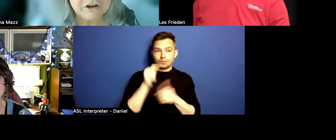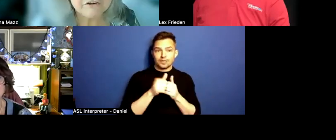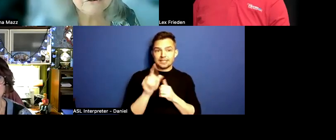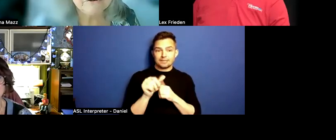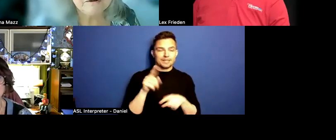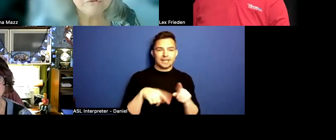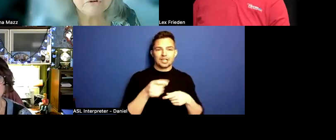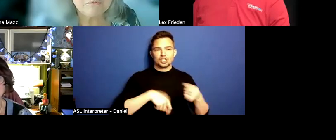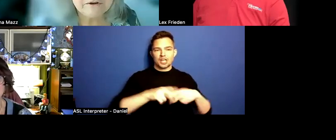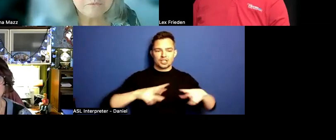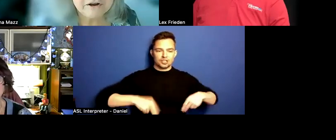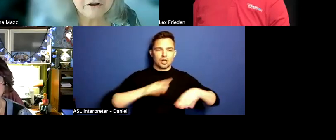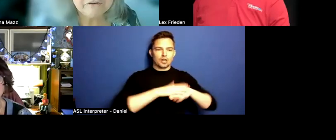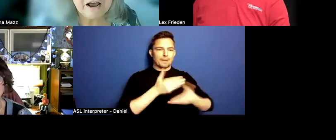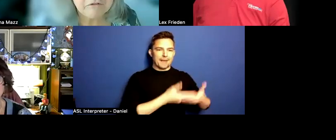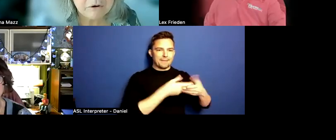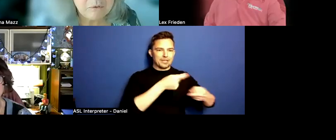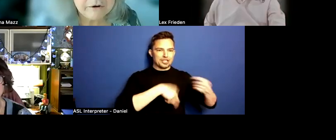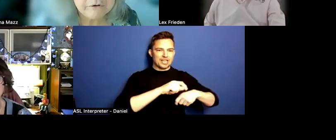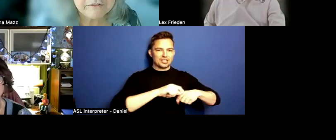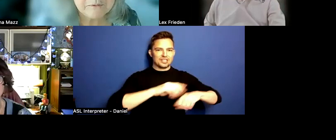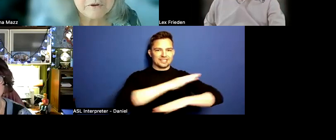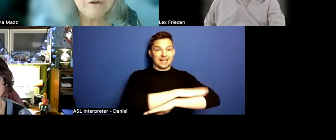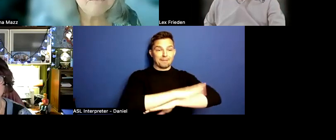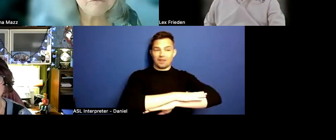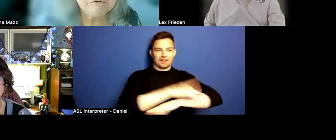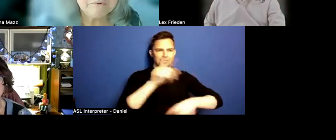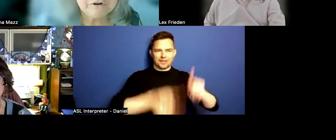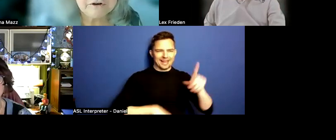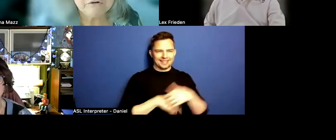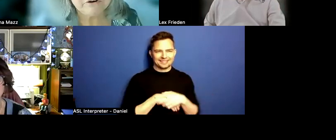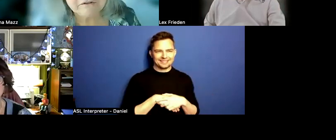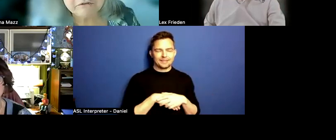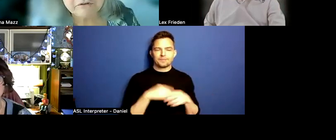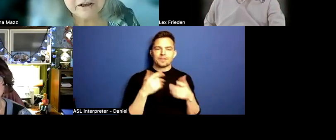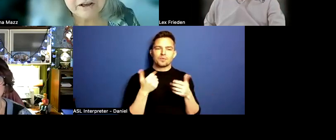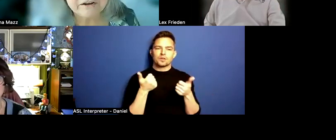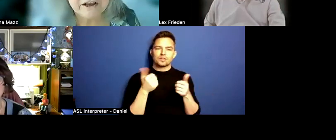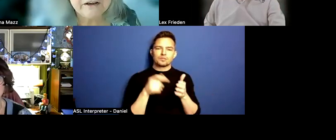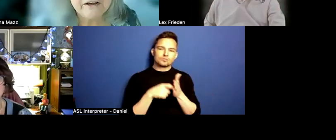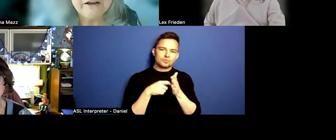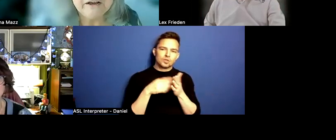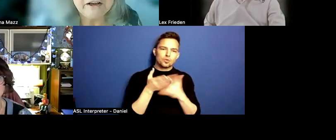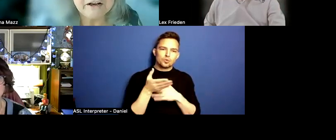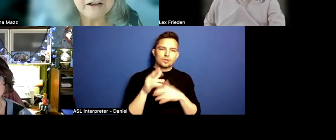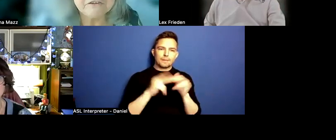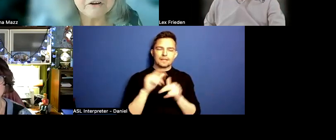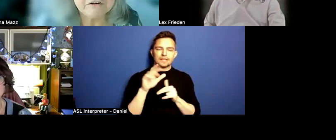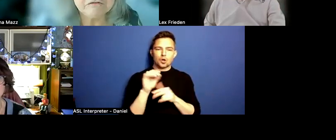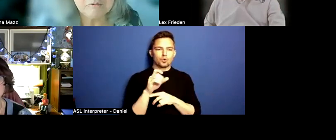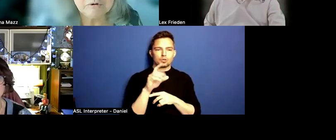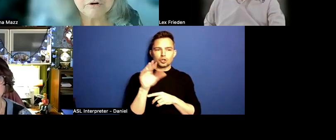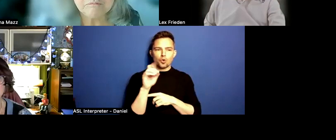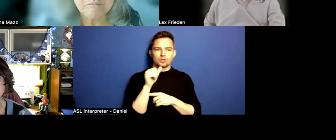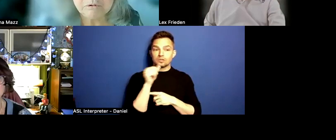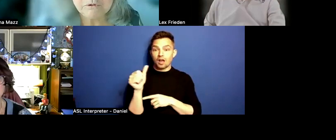disability on a baby changing table. So we are now requiring them through the building code, not through the ADA. And